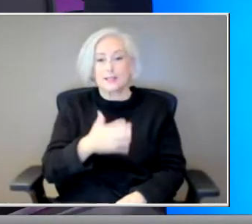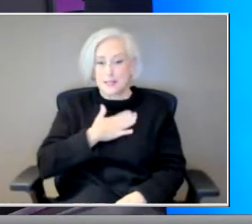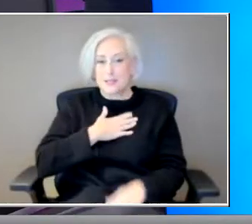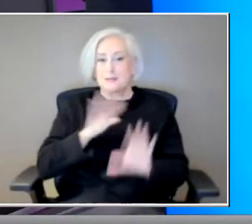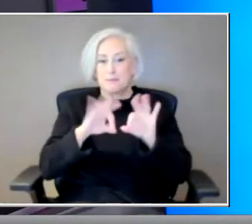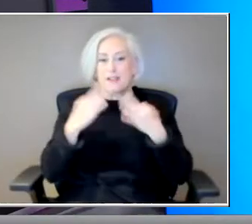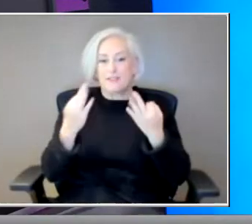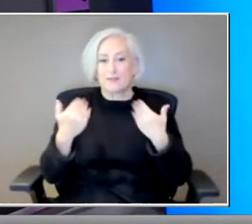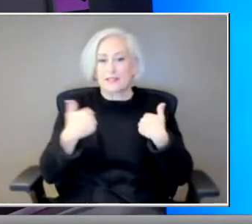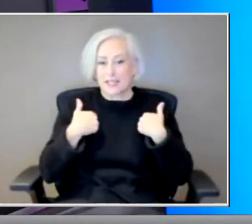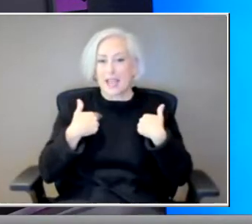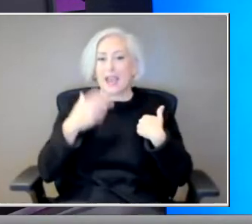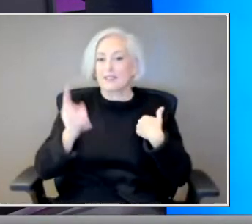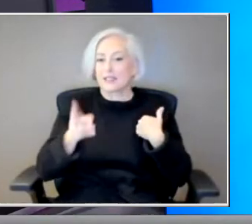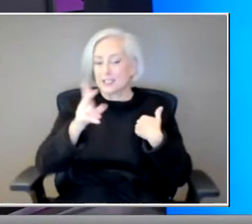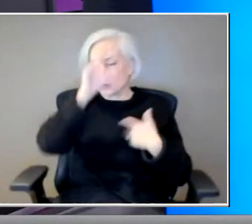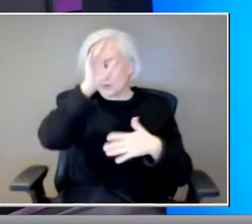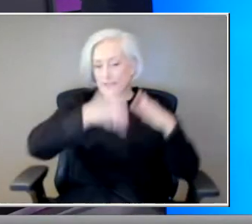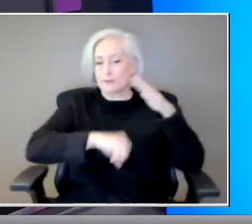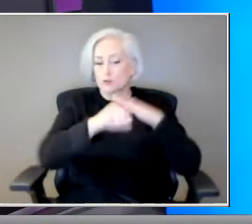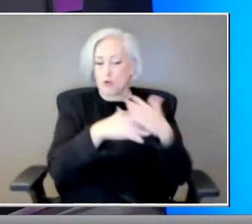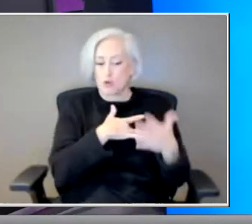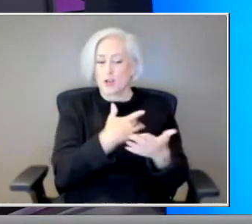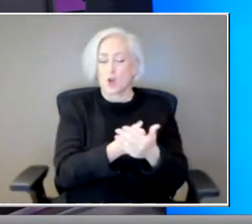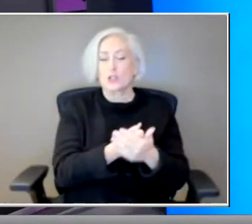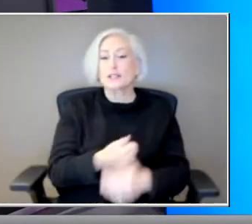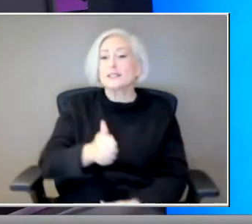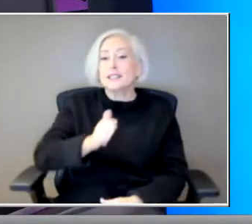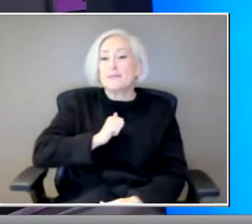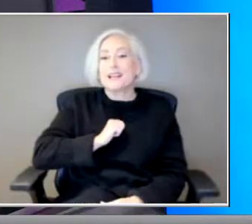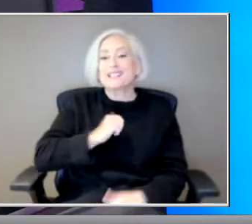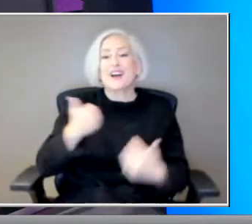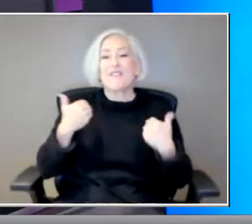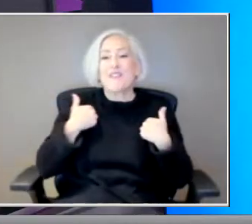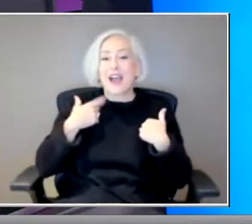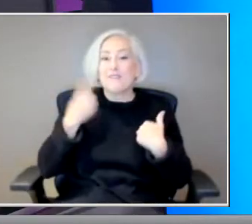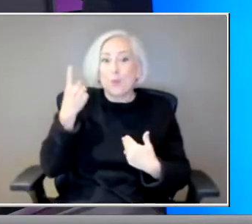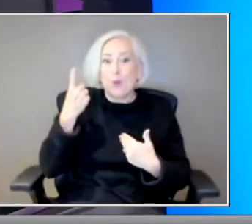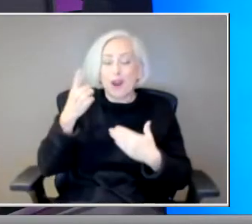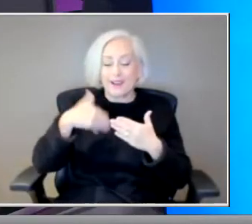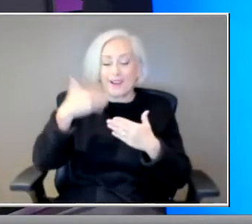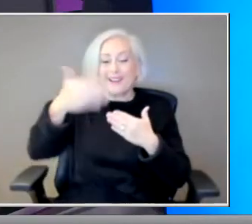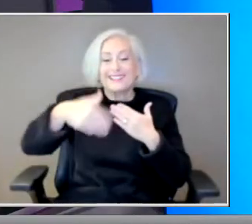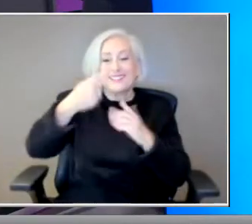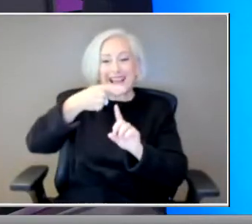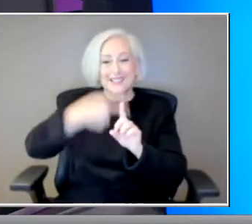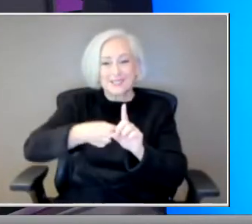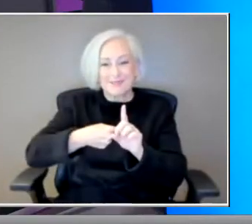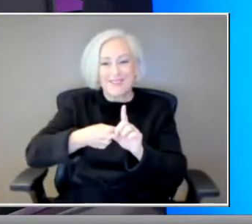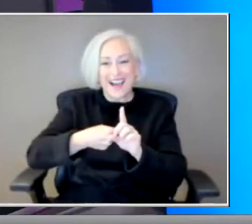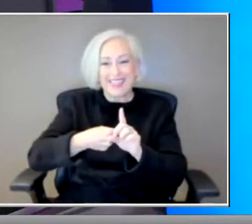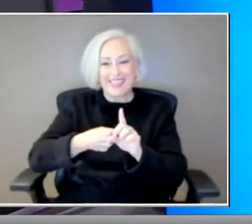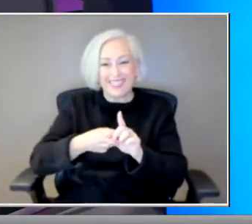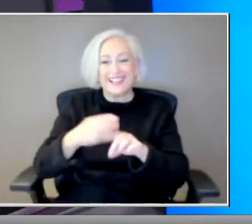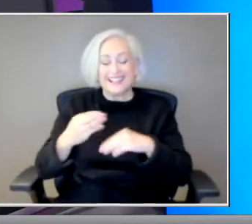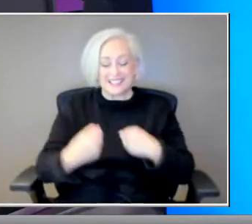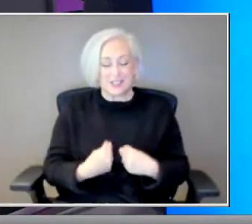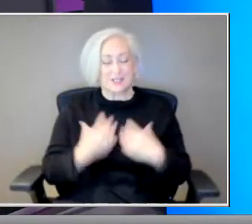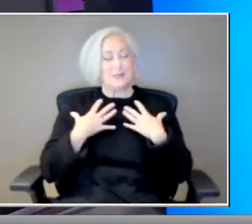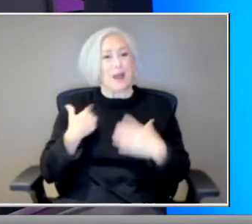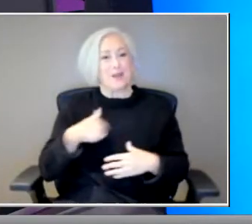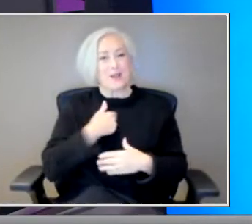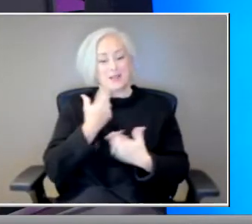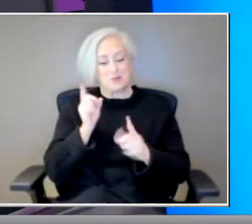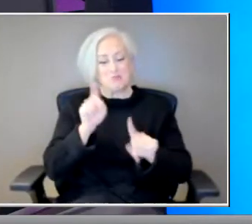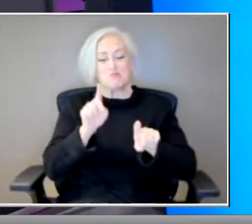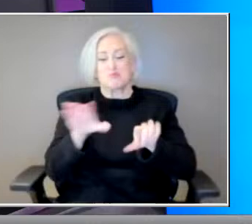attack as well. Yeah. So. I actually have one scheduled for next month. I'm going to get a cardio score because Jill inspired us all to do that. I want to get to some questions from our